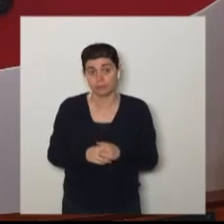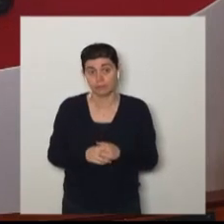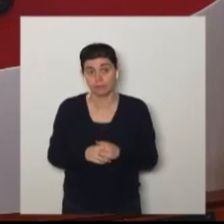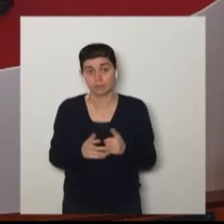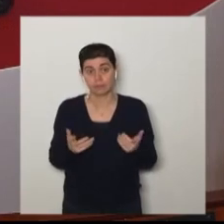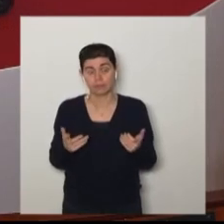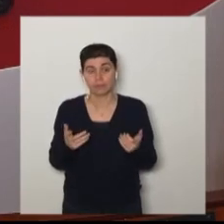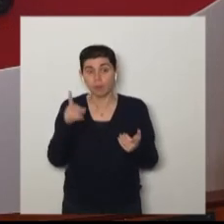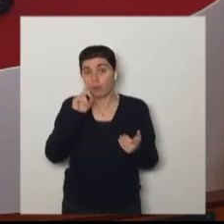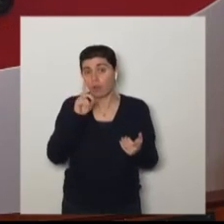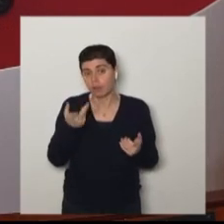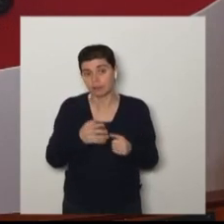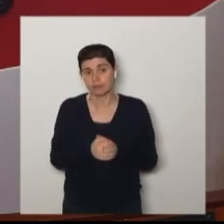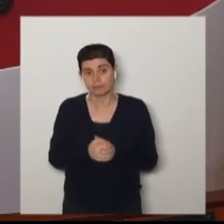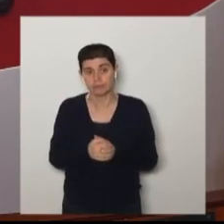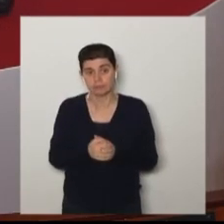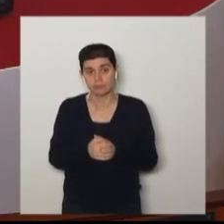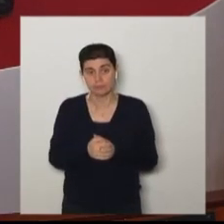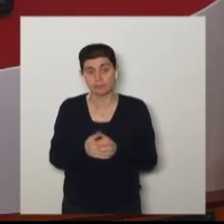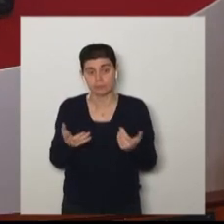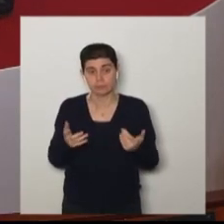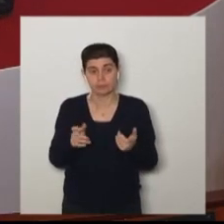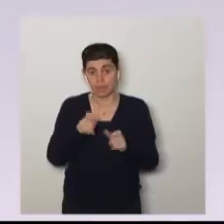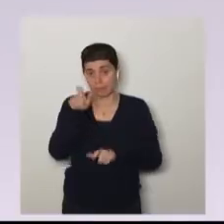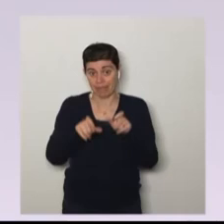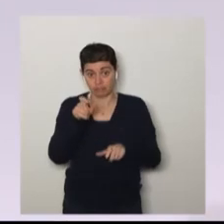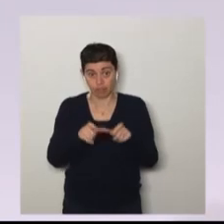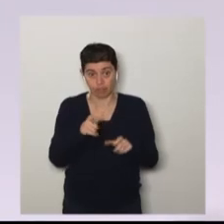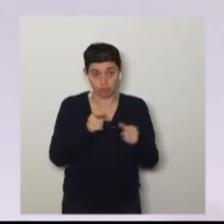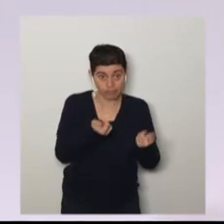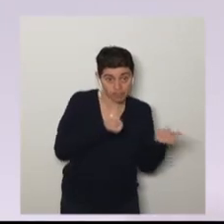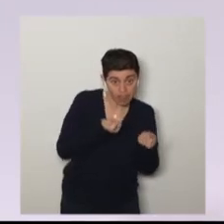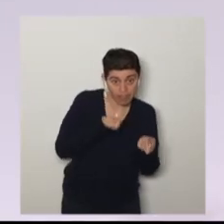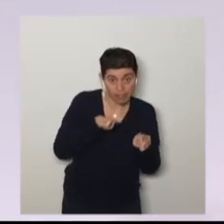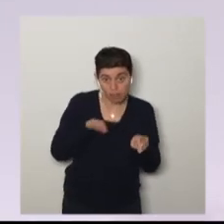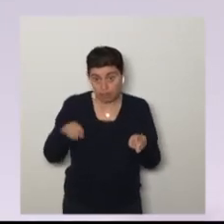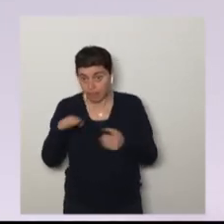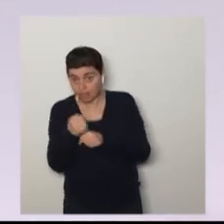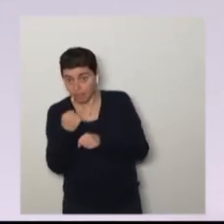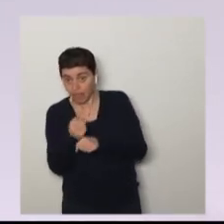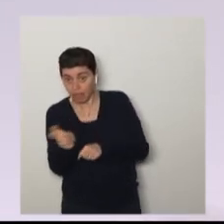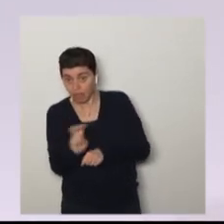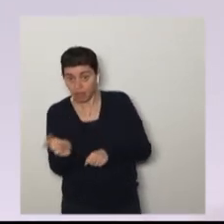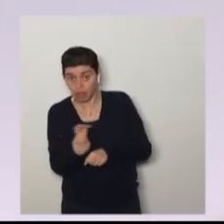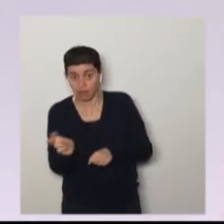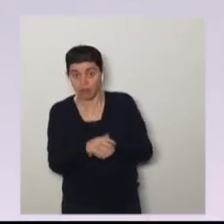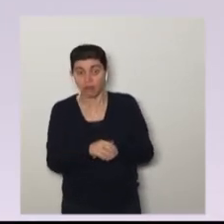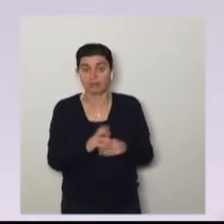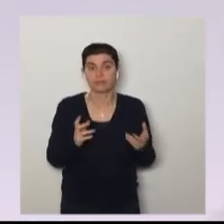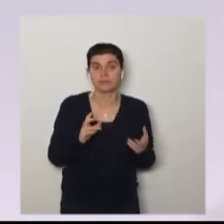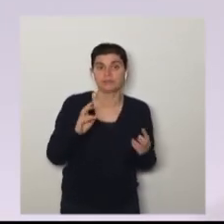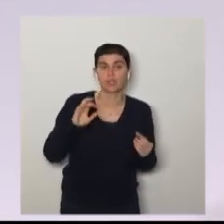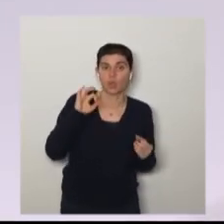are happening at the moment. With the mapping. Exactly. We want to share better all our examples. And it's also about